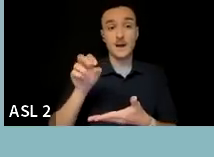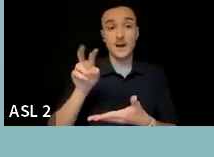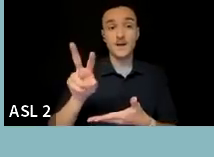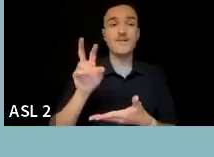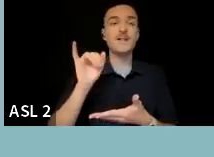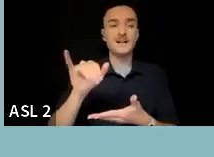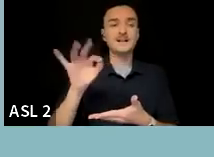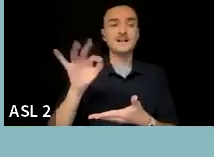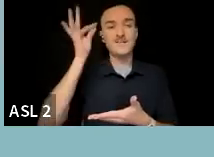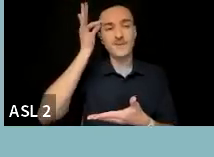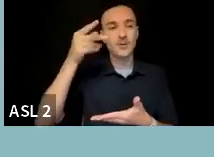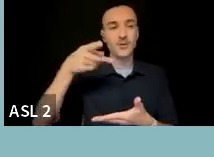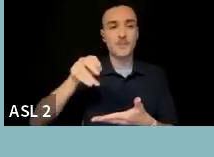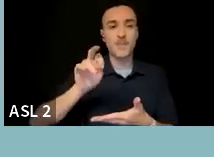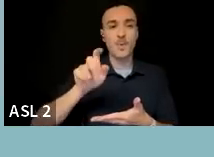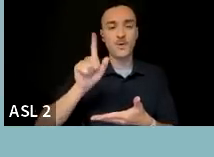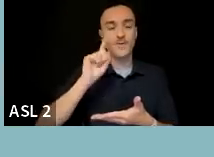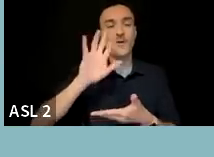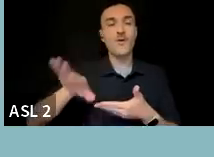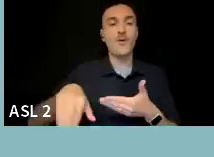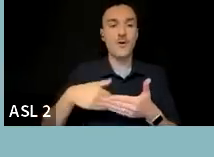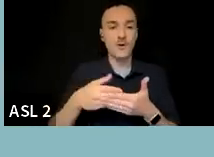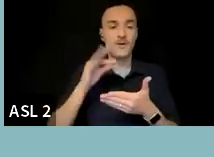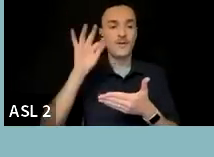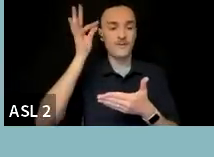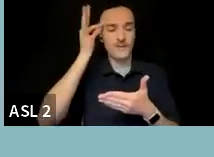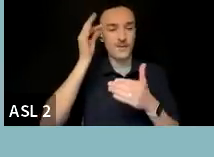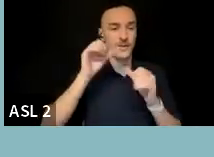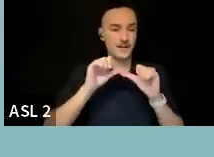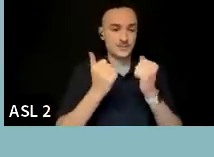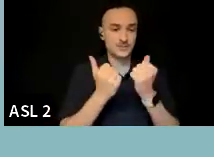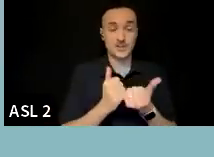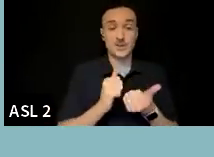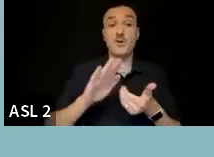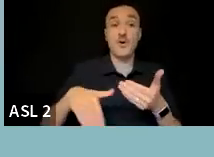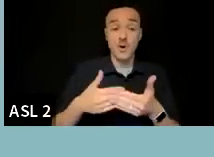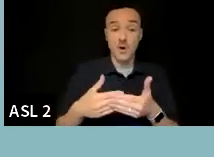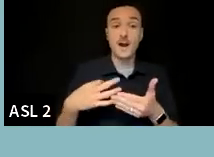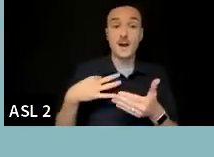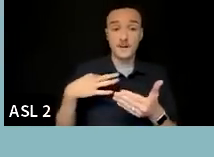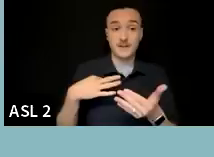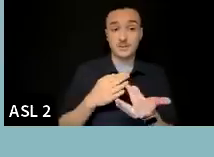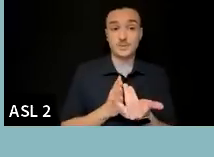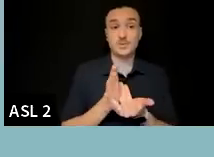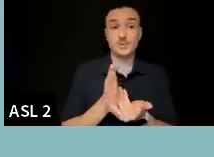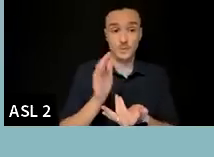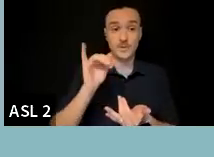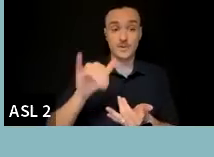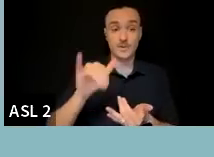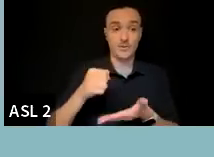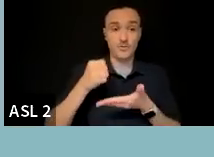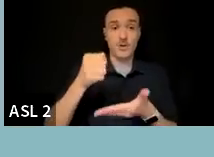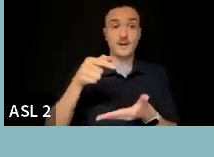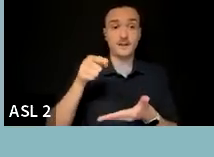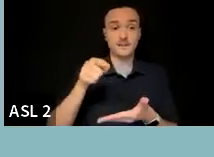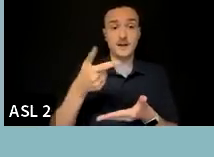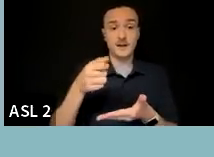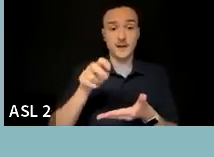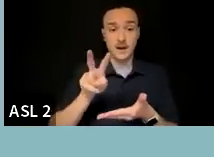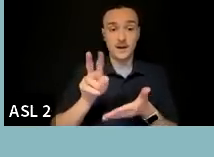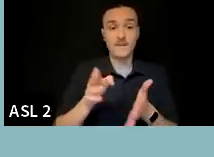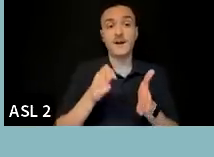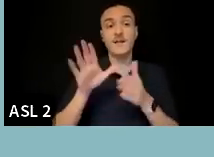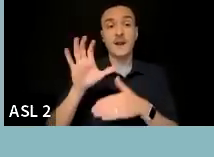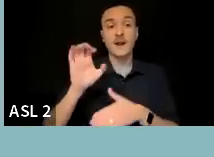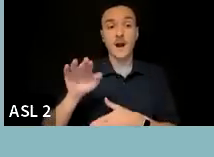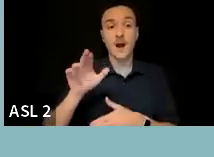agencies. All NIH grant applications actually flow through grants.gov. And ERA Commons, the NIH system used to securely